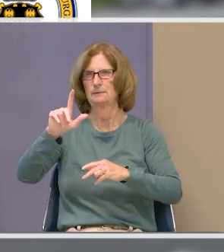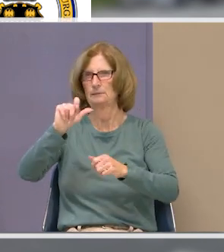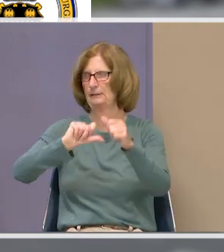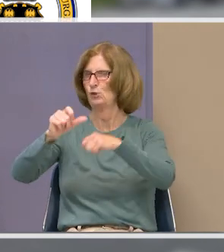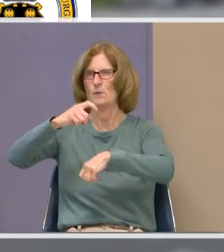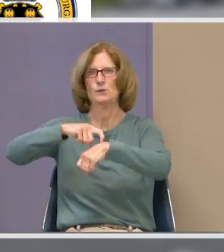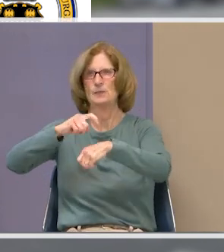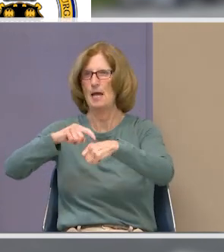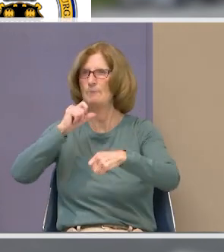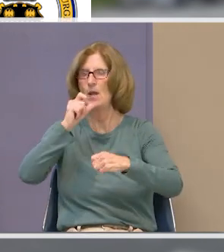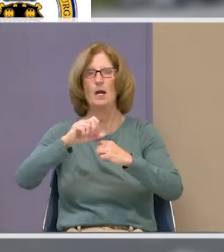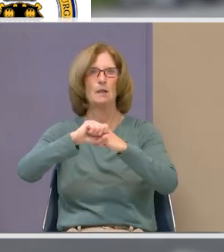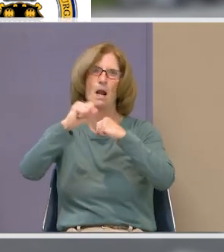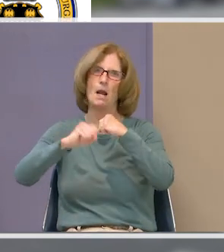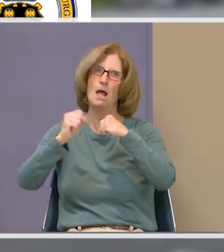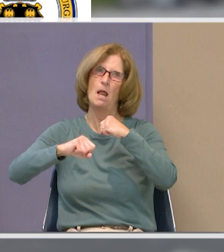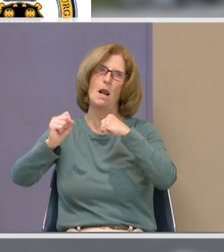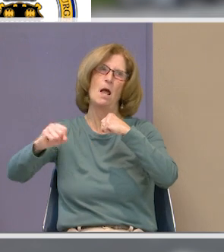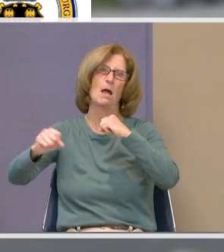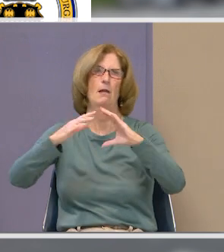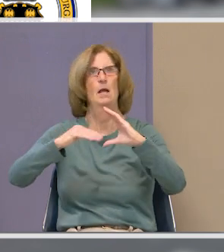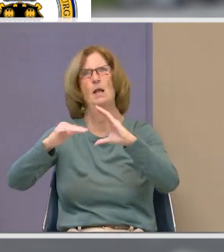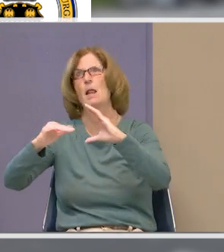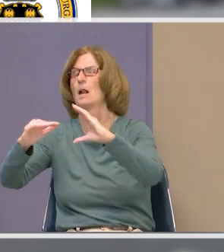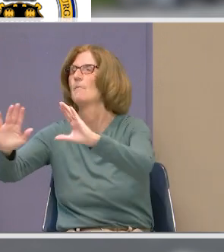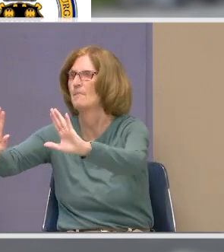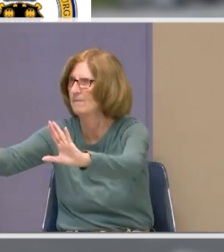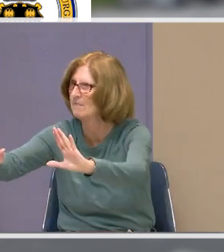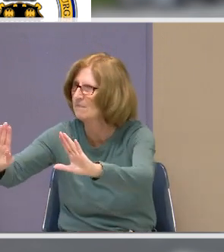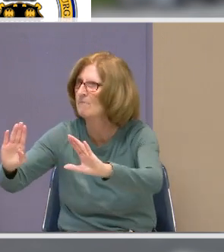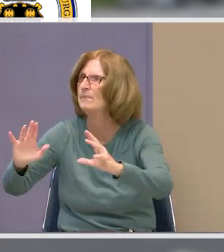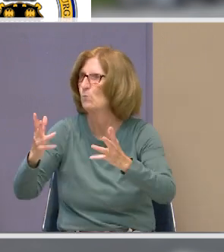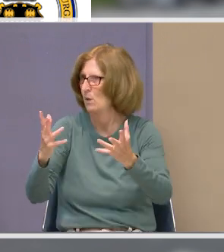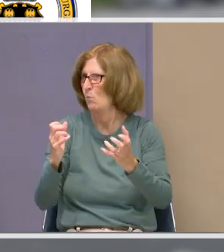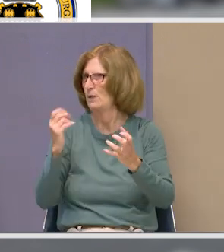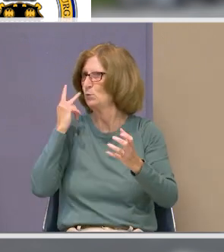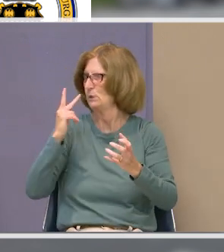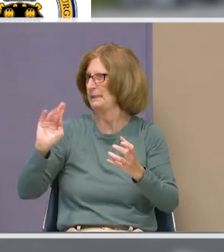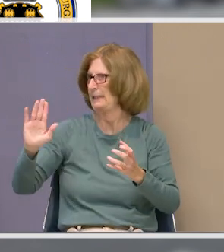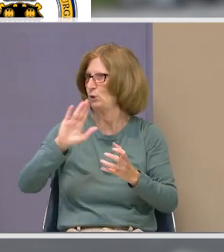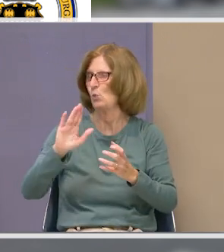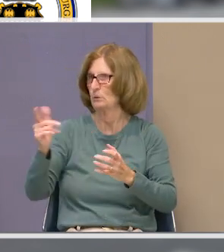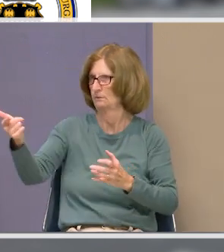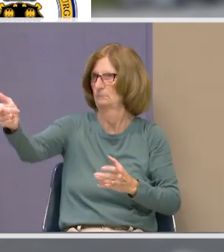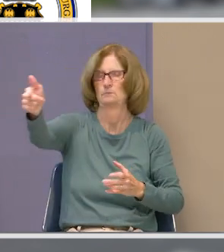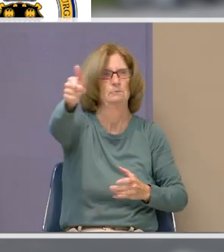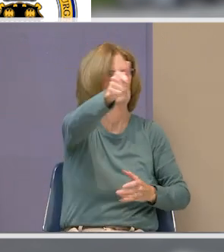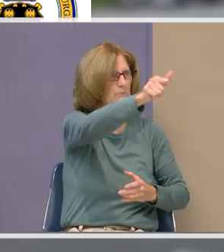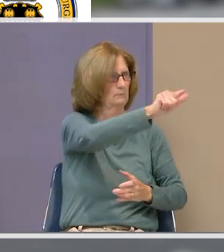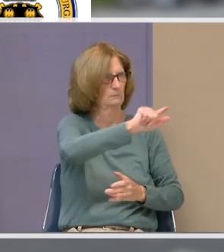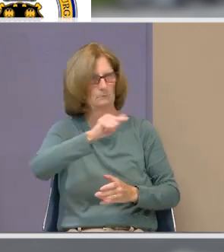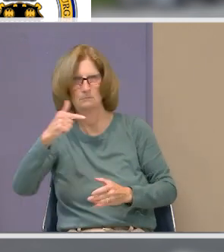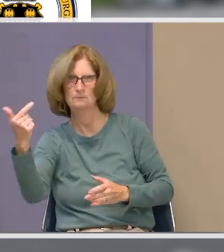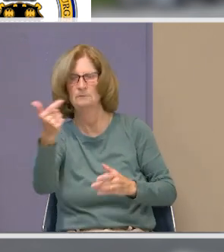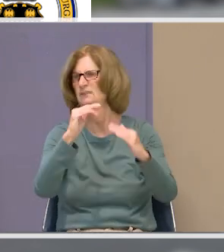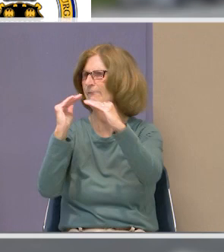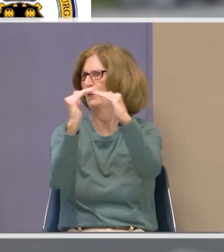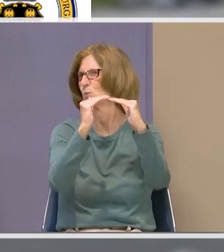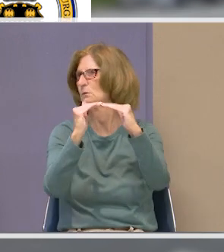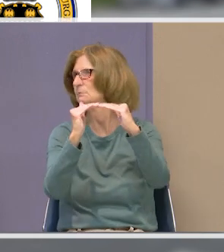time. We want to hear as many voices as we can, but also want to get people home. And